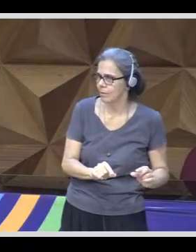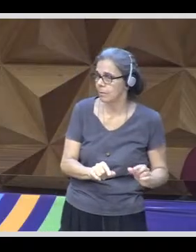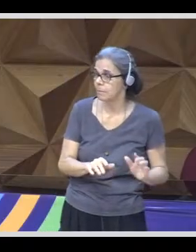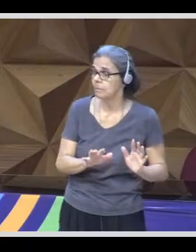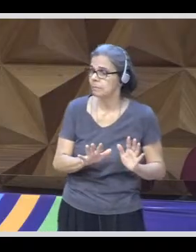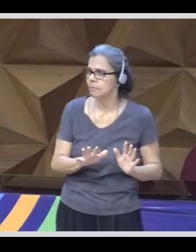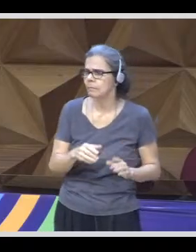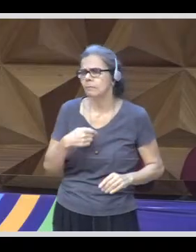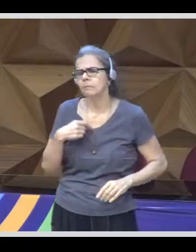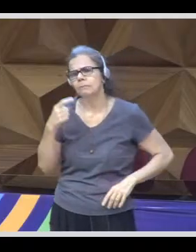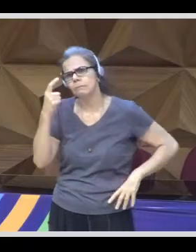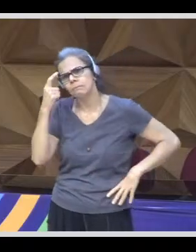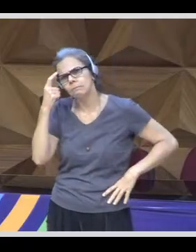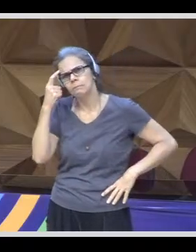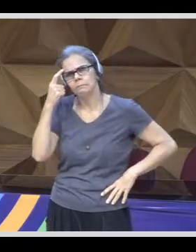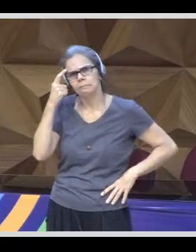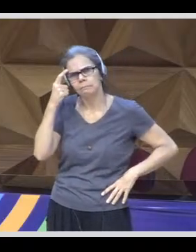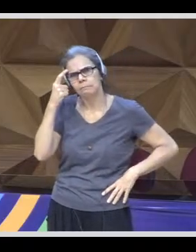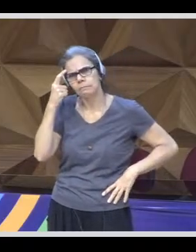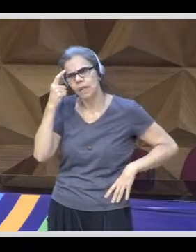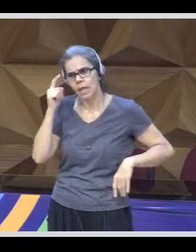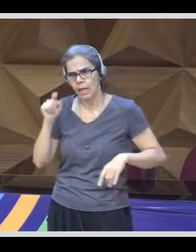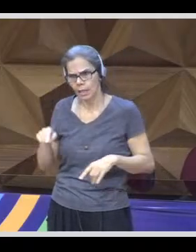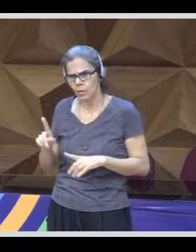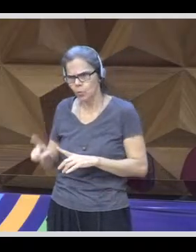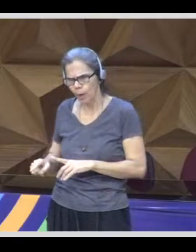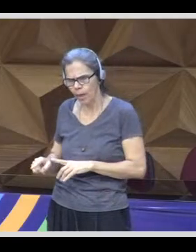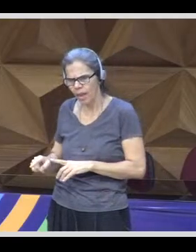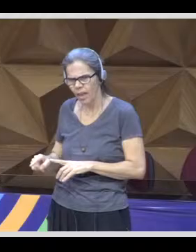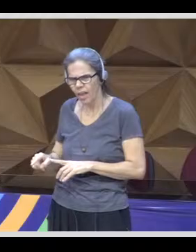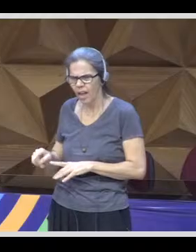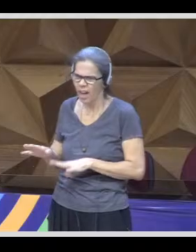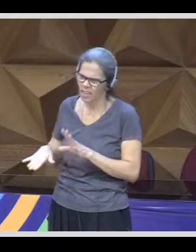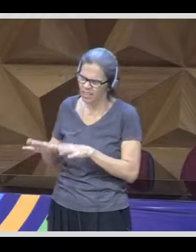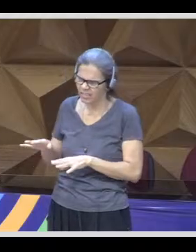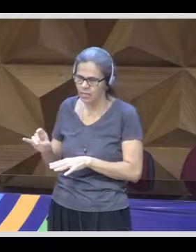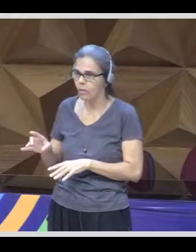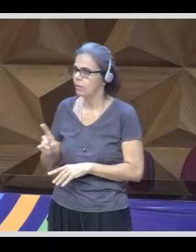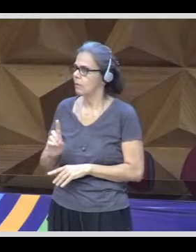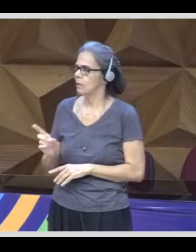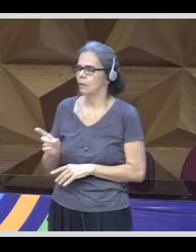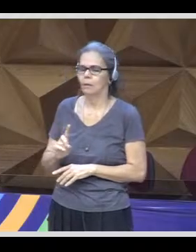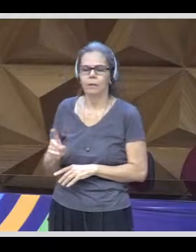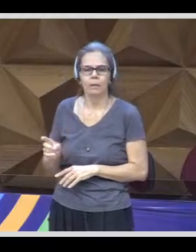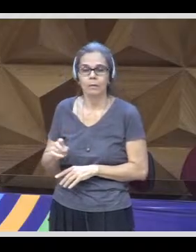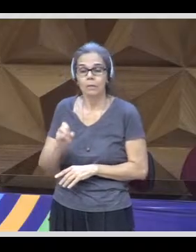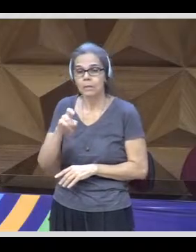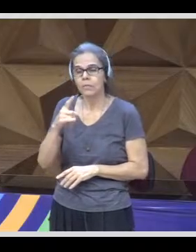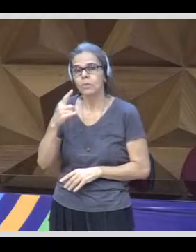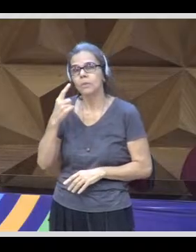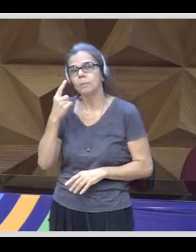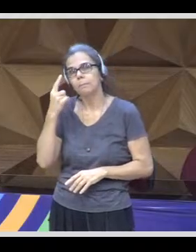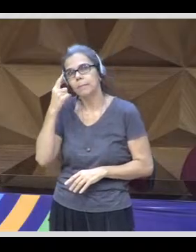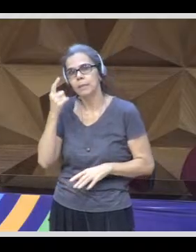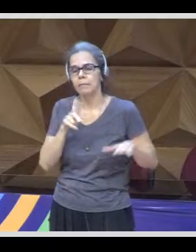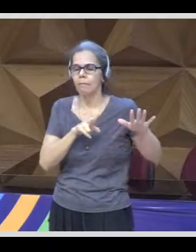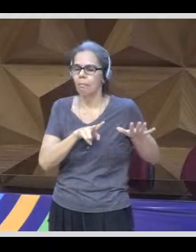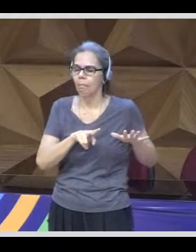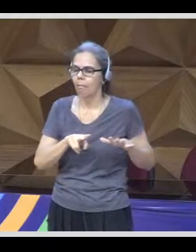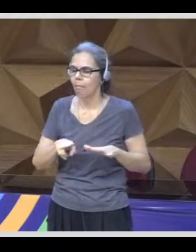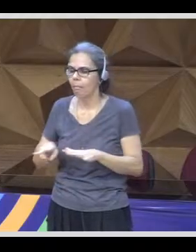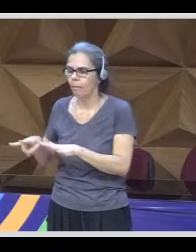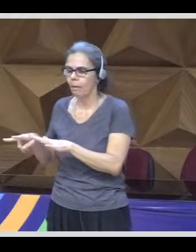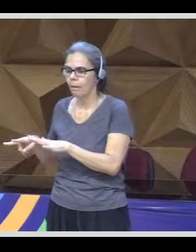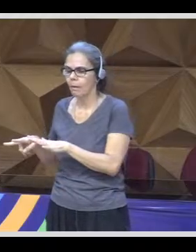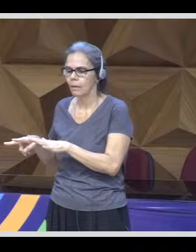build this network for like a week, you will see many edges that are very heavy. The weight here is the number of times that those